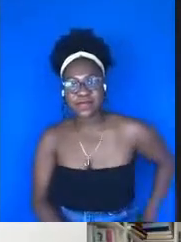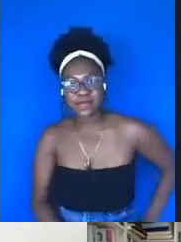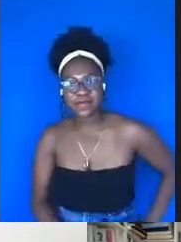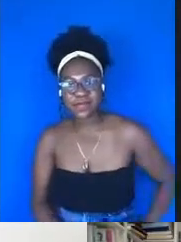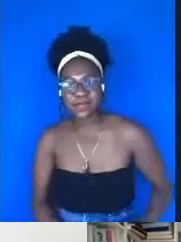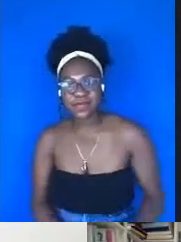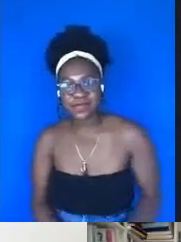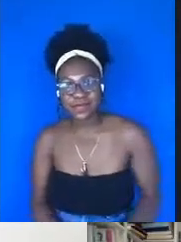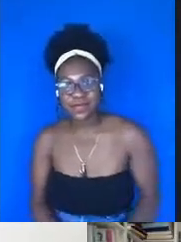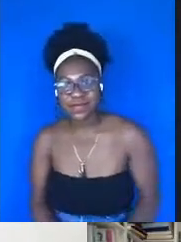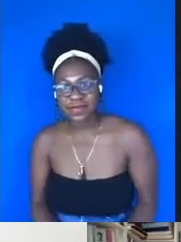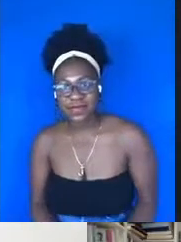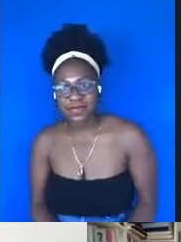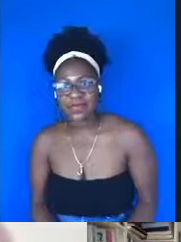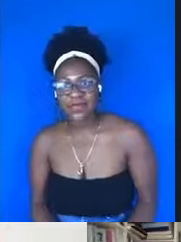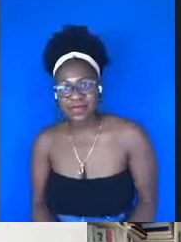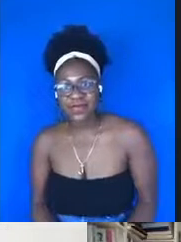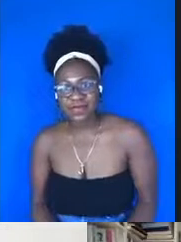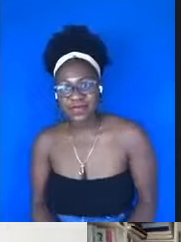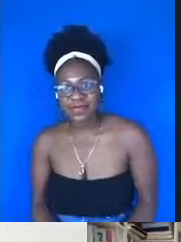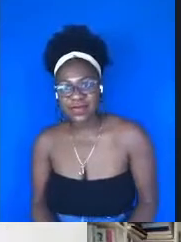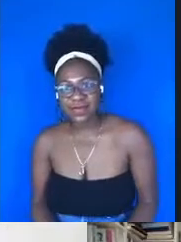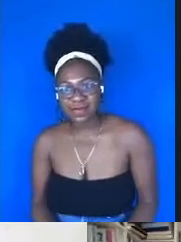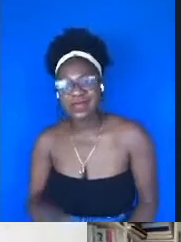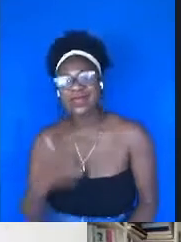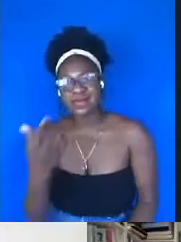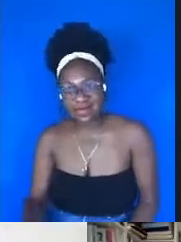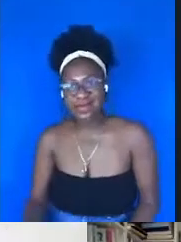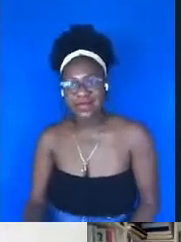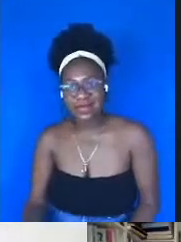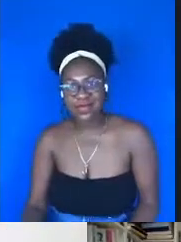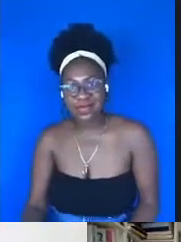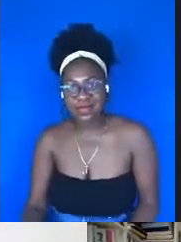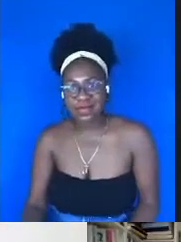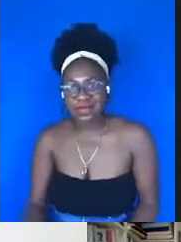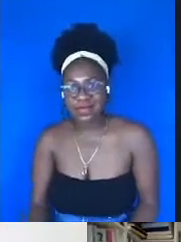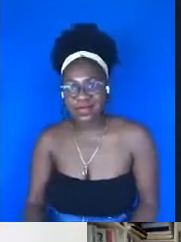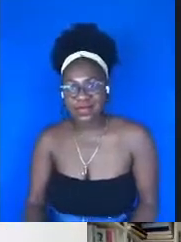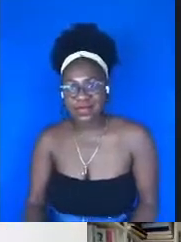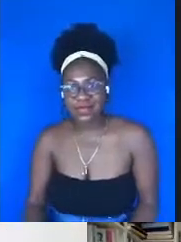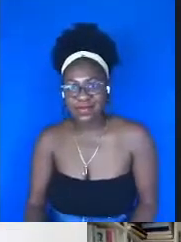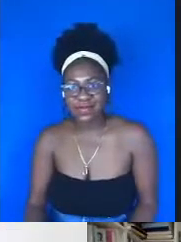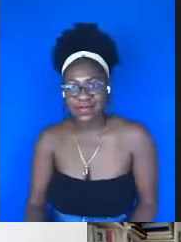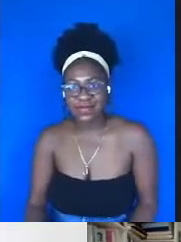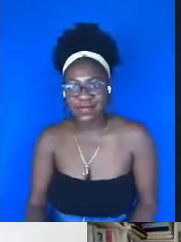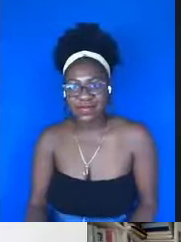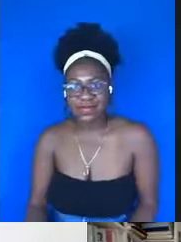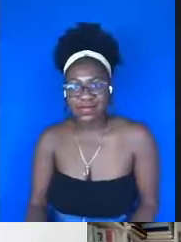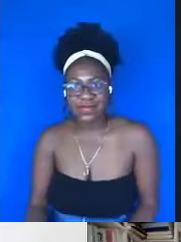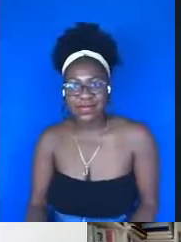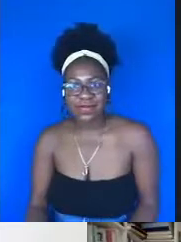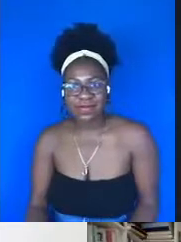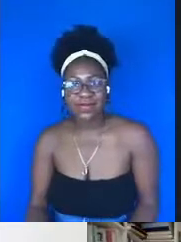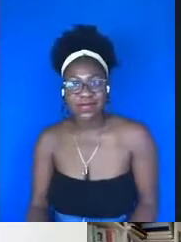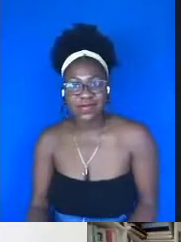is kind of has a musical quality too. Did you think about, like, chanting that